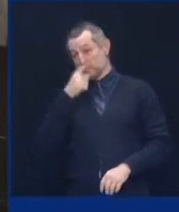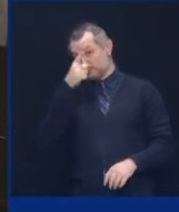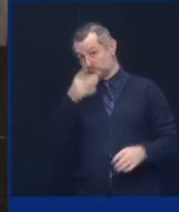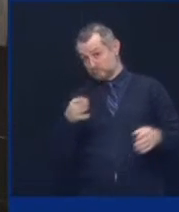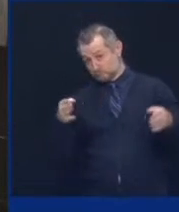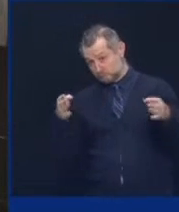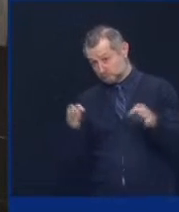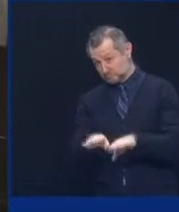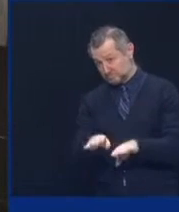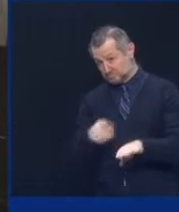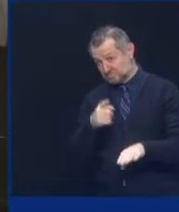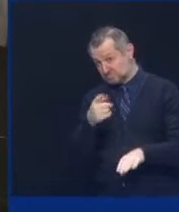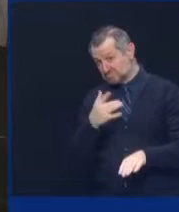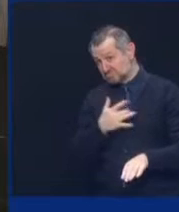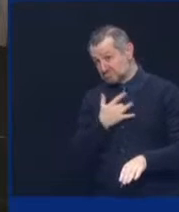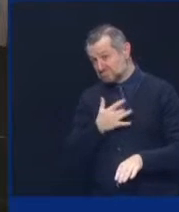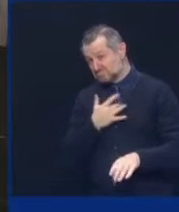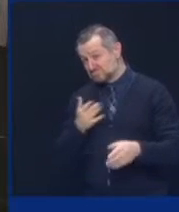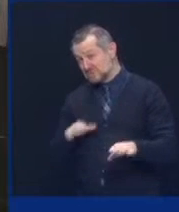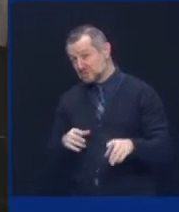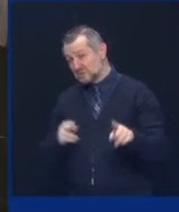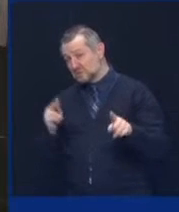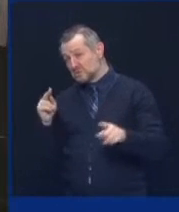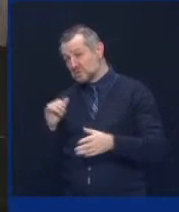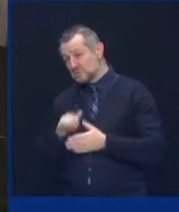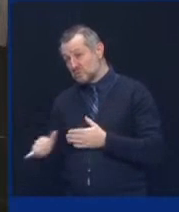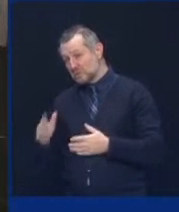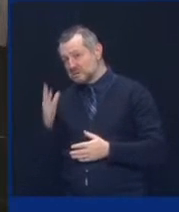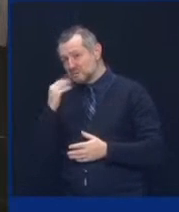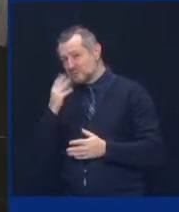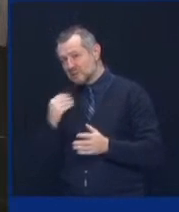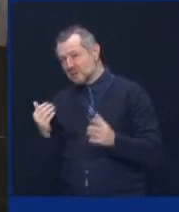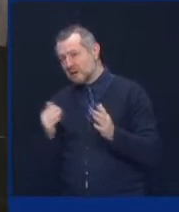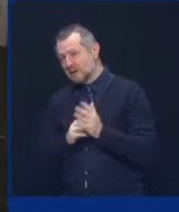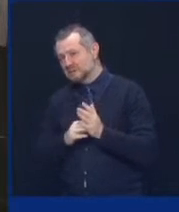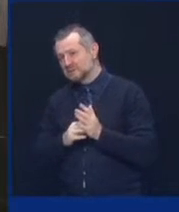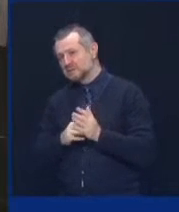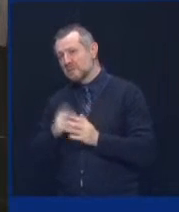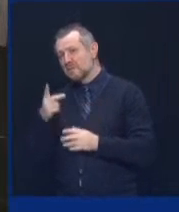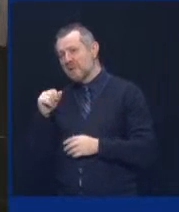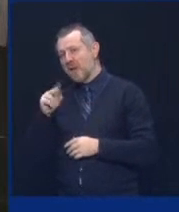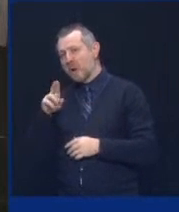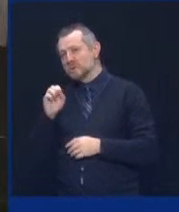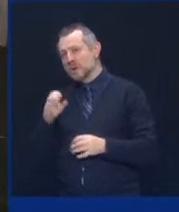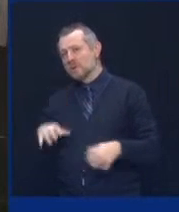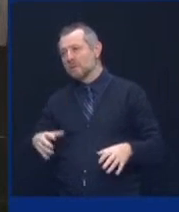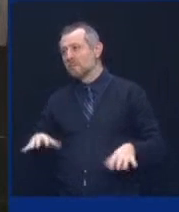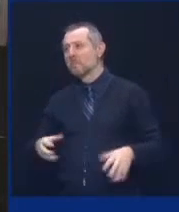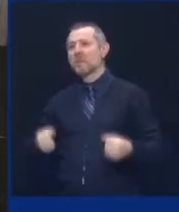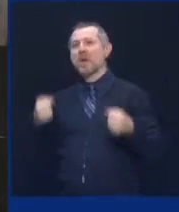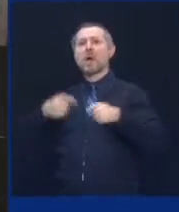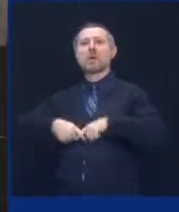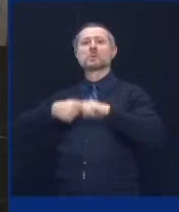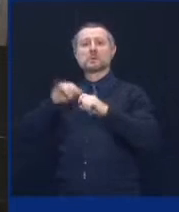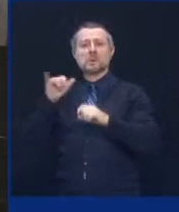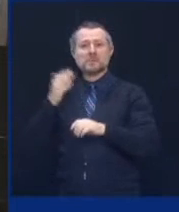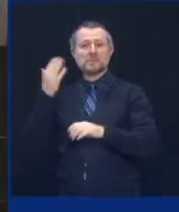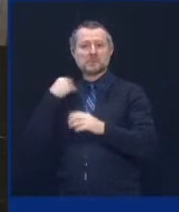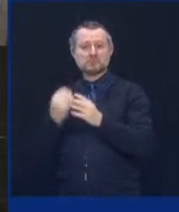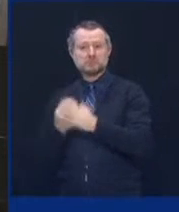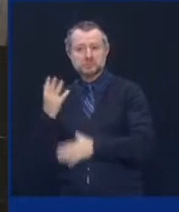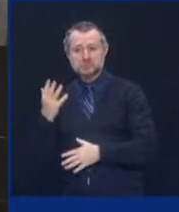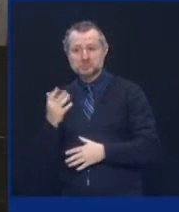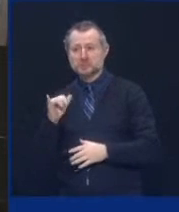have another on pause like we had in the spring? And the second question is, I don't know if you or someone on the panel can clarify the order